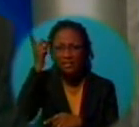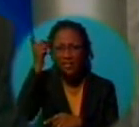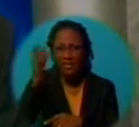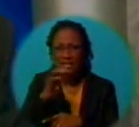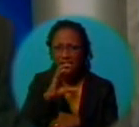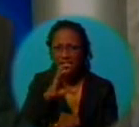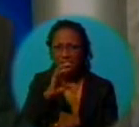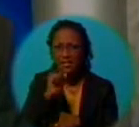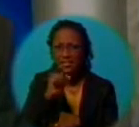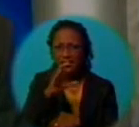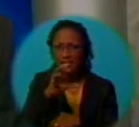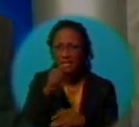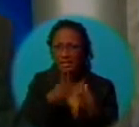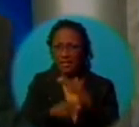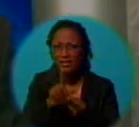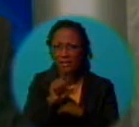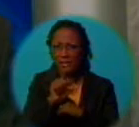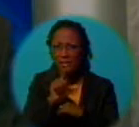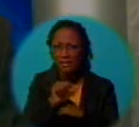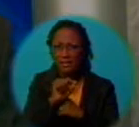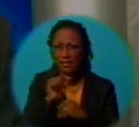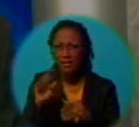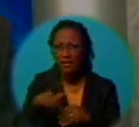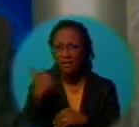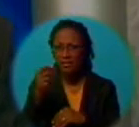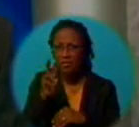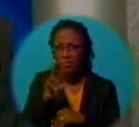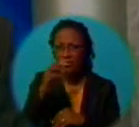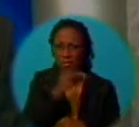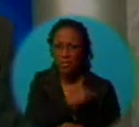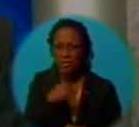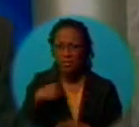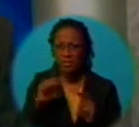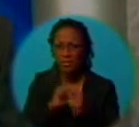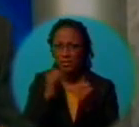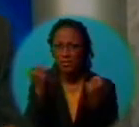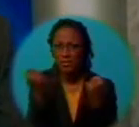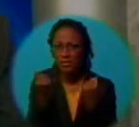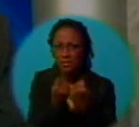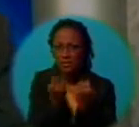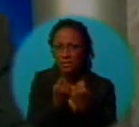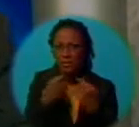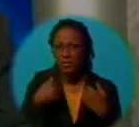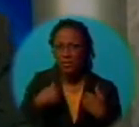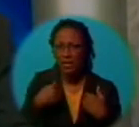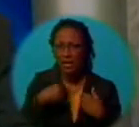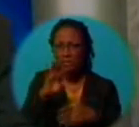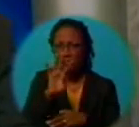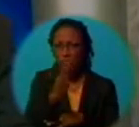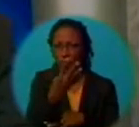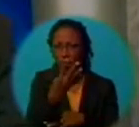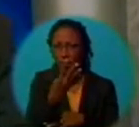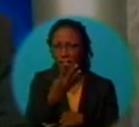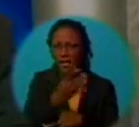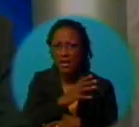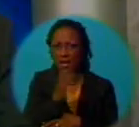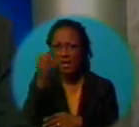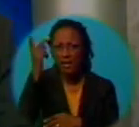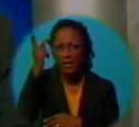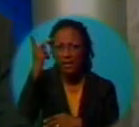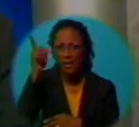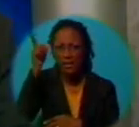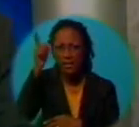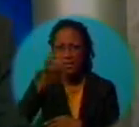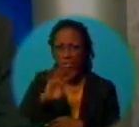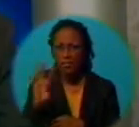under-20. The other two members of the team were Alan Richards, who placed fourth in the under-14 section, while Kemp Lynch, who placed fourth